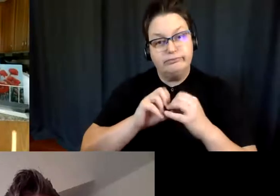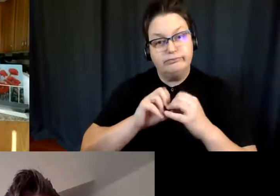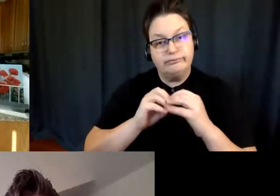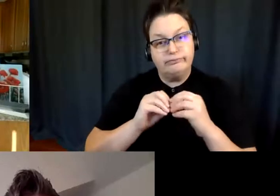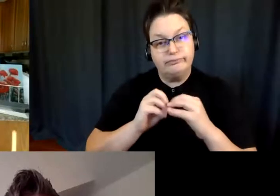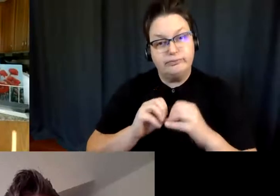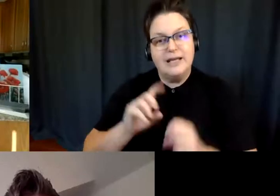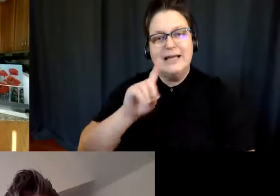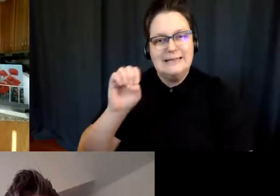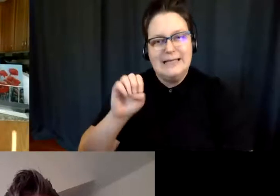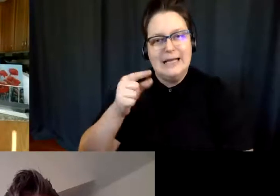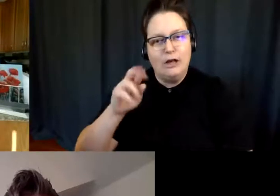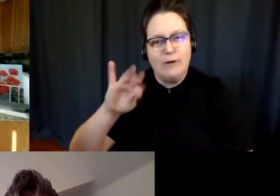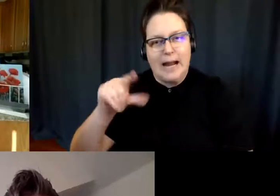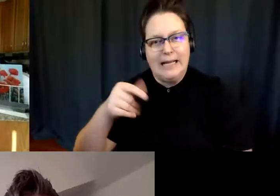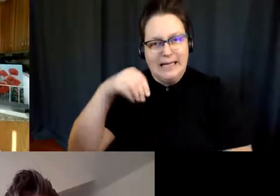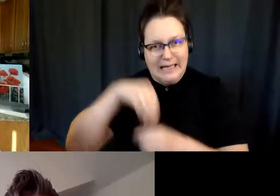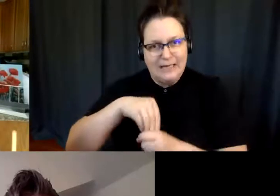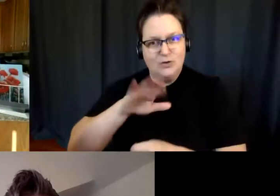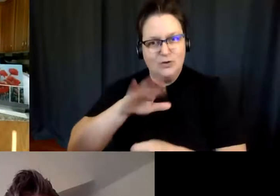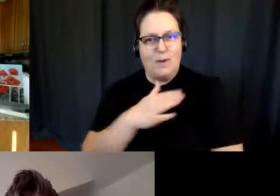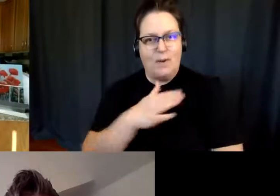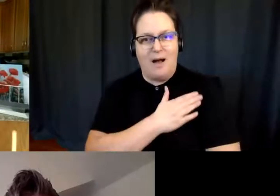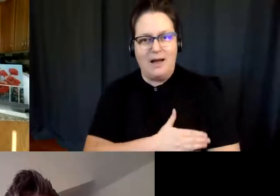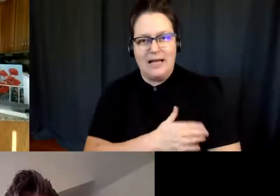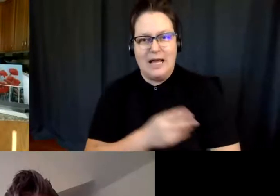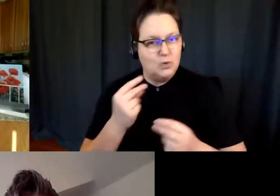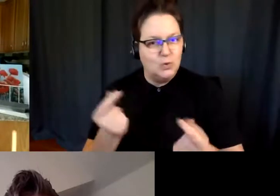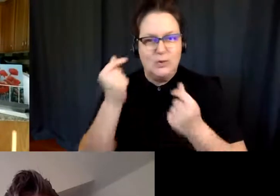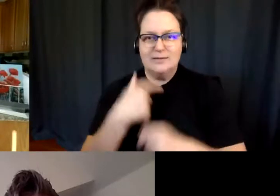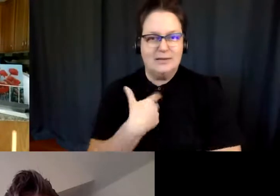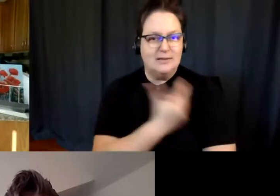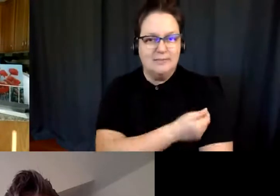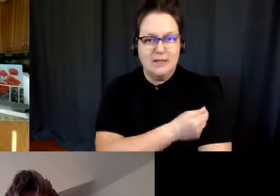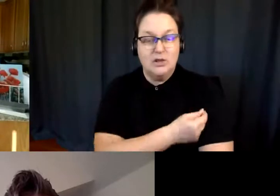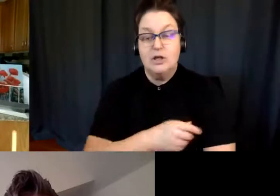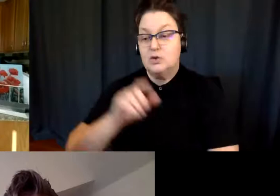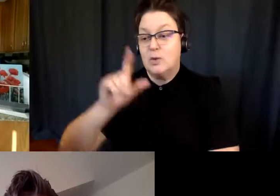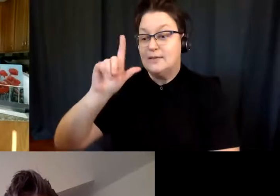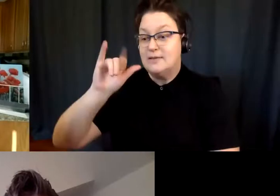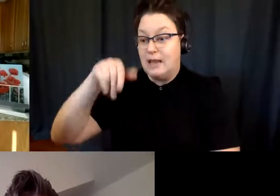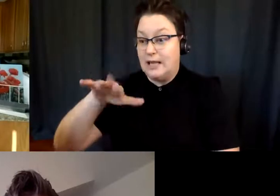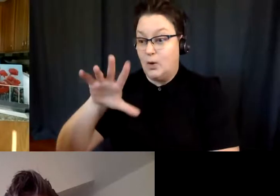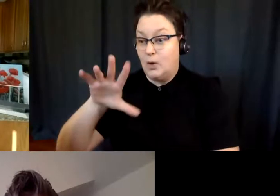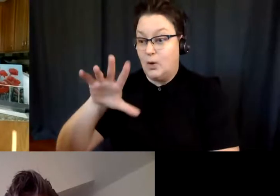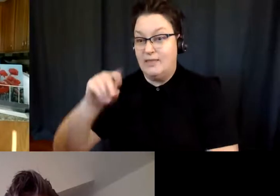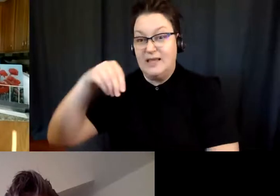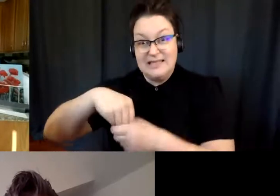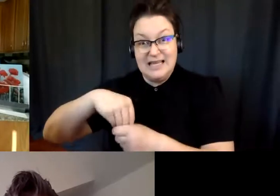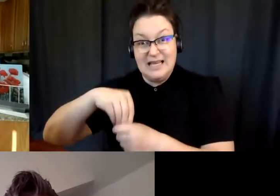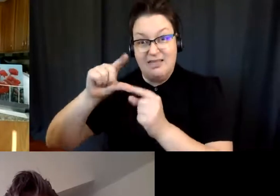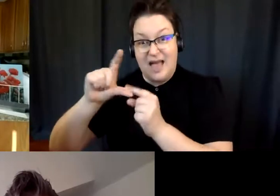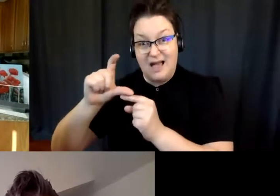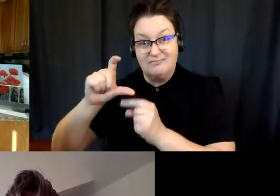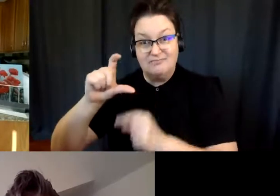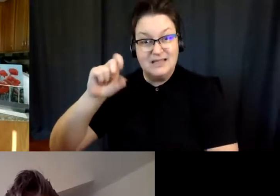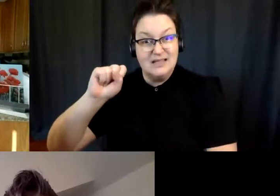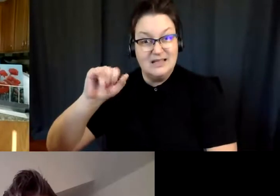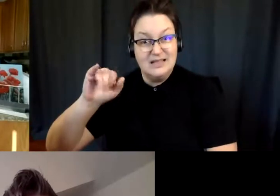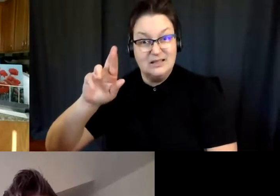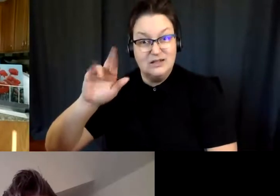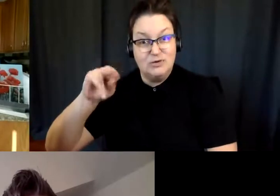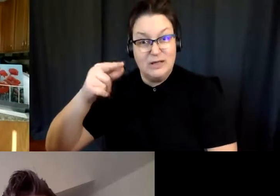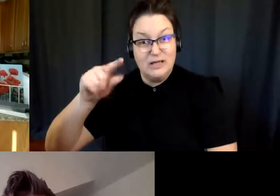You know, as that liquid in the syringe gets into you and starts to heat up with your body temperature,